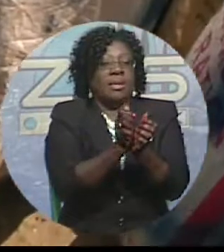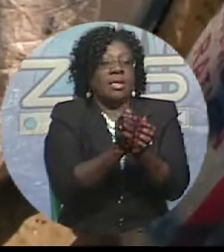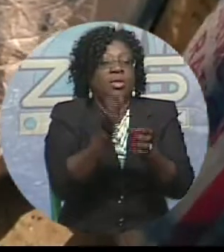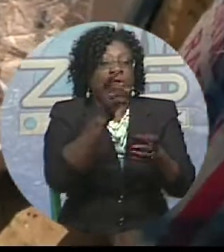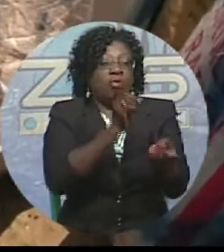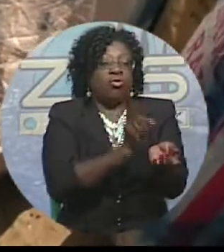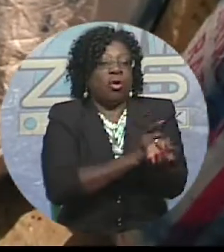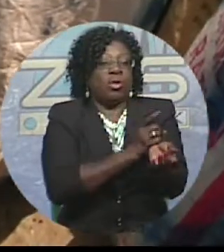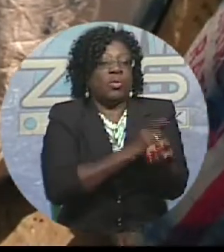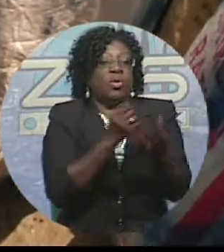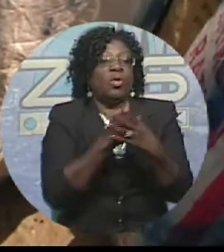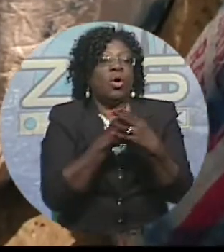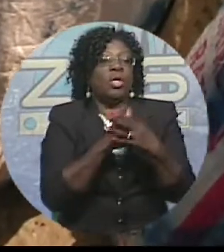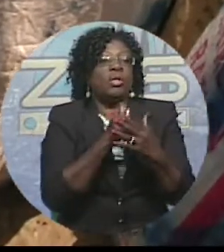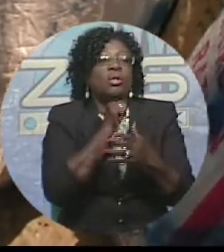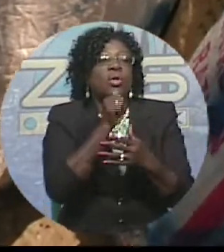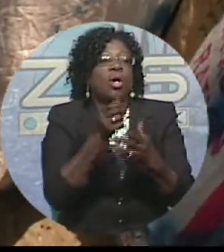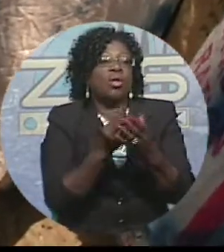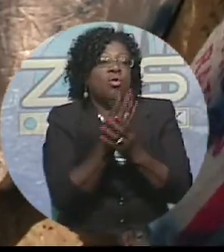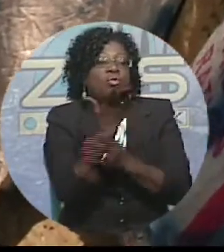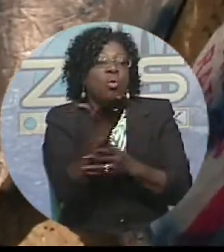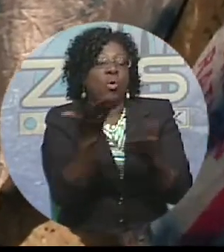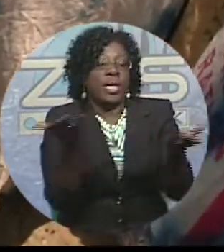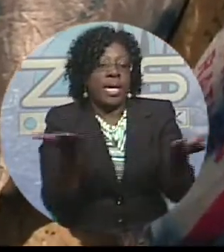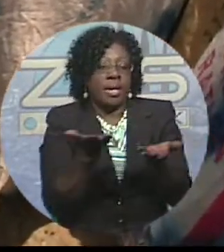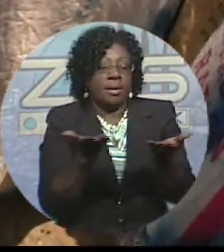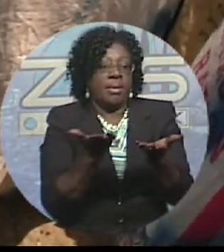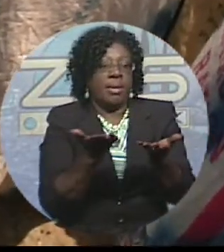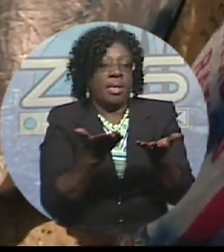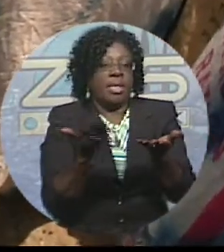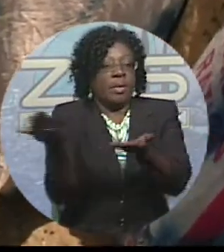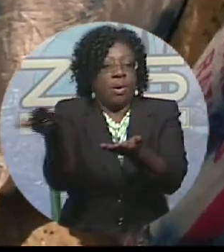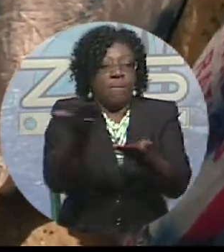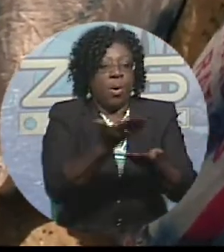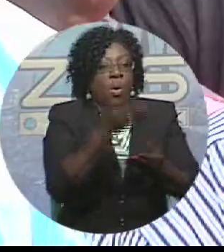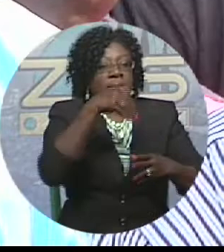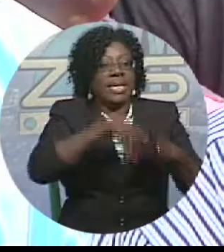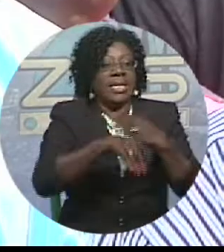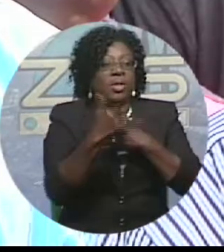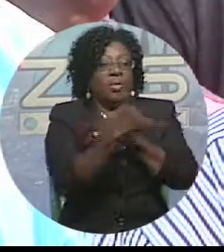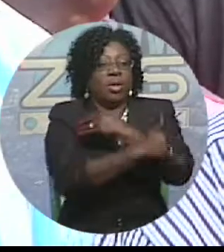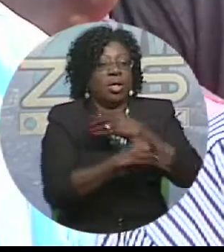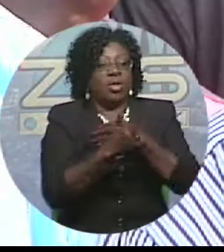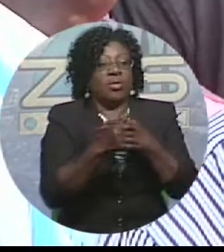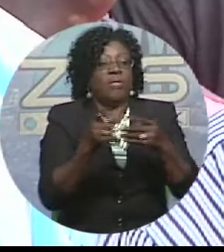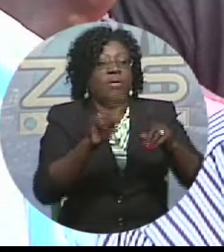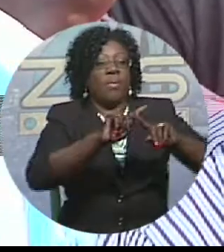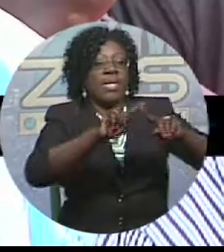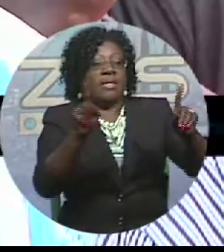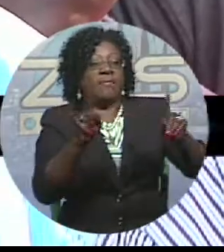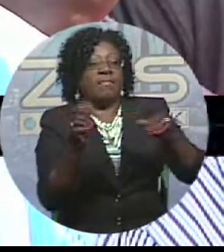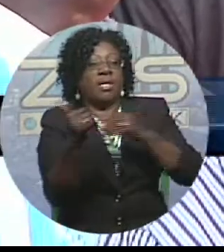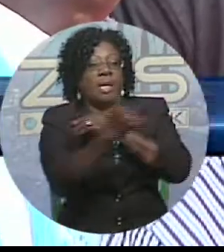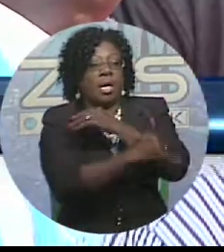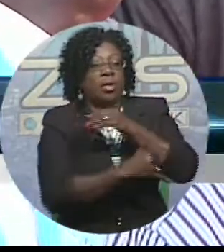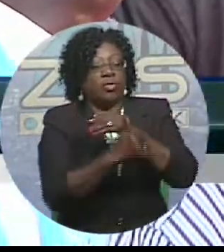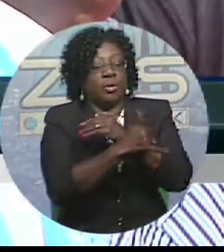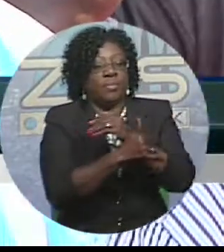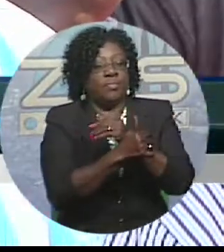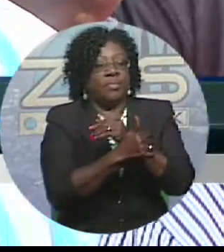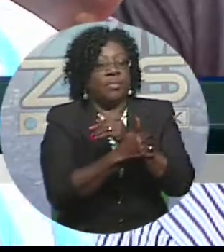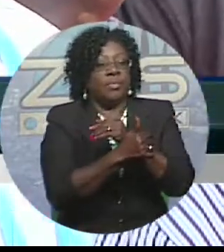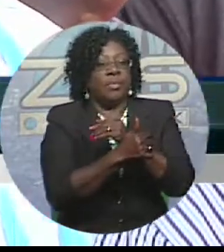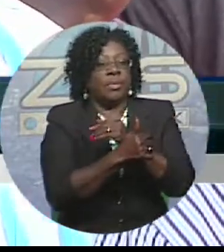not grown locally. That the drugs were brought in from a foreign port. We were able